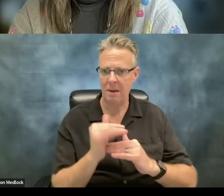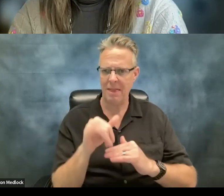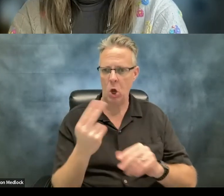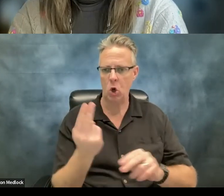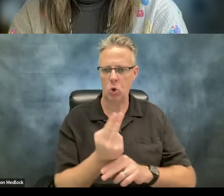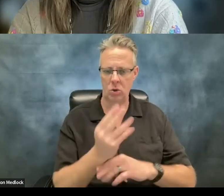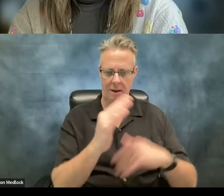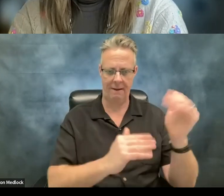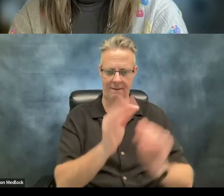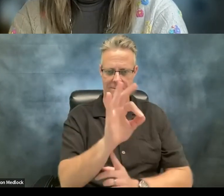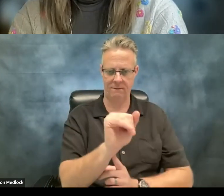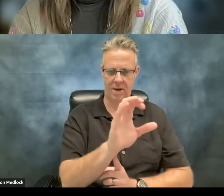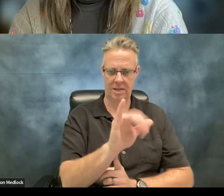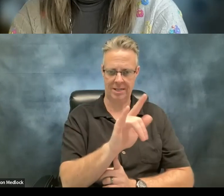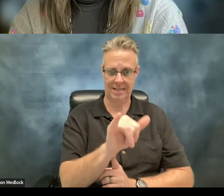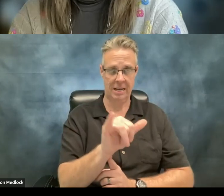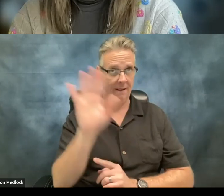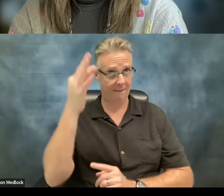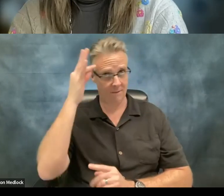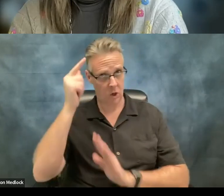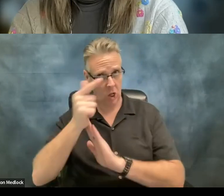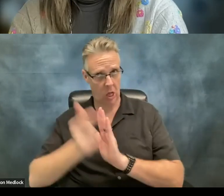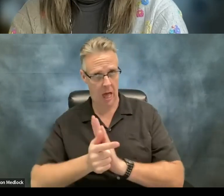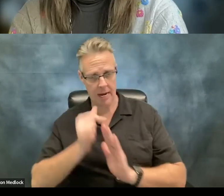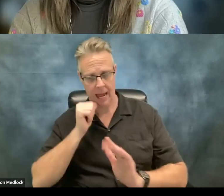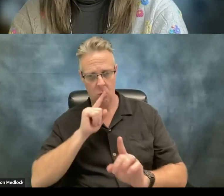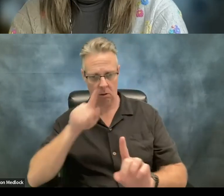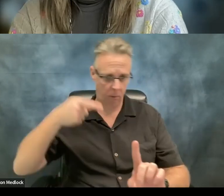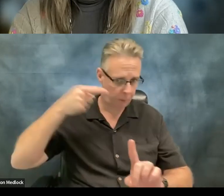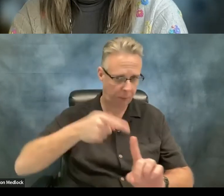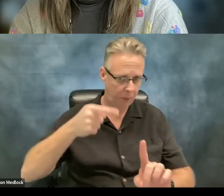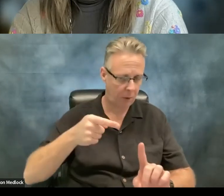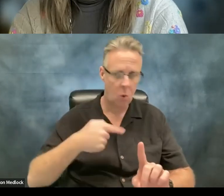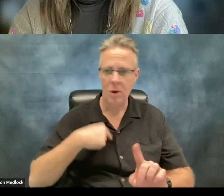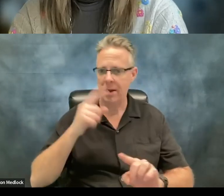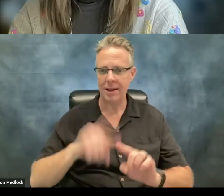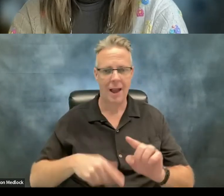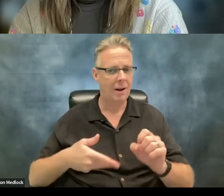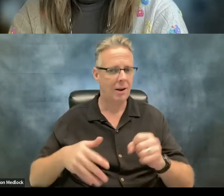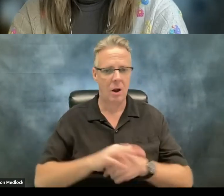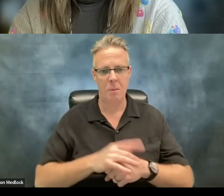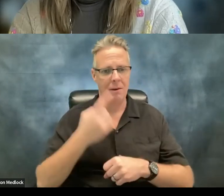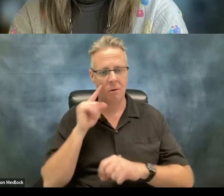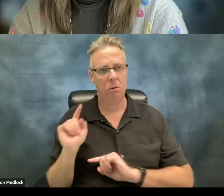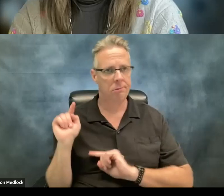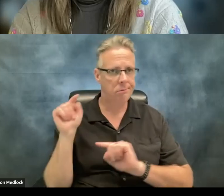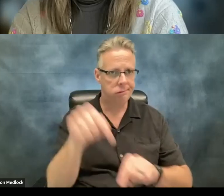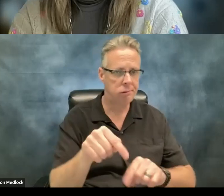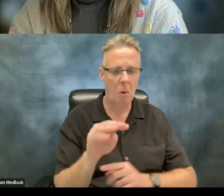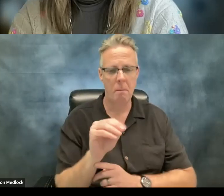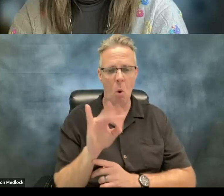term facility in federal law, we can't extend the coverage of mobile crisis response